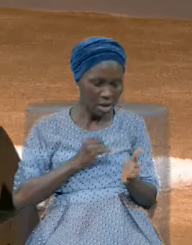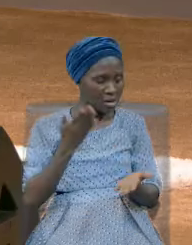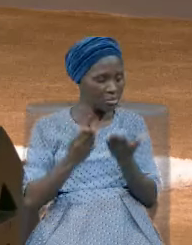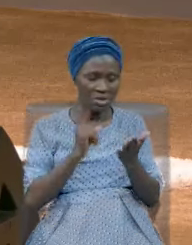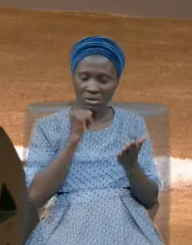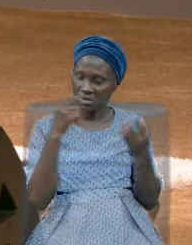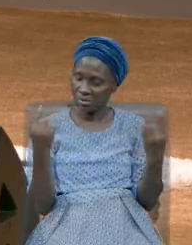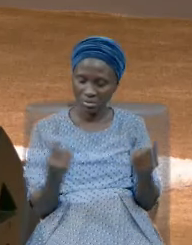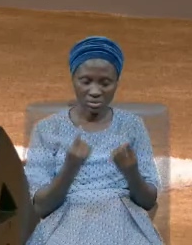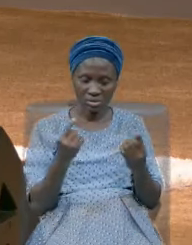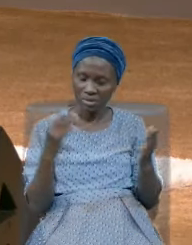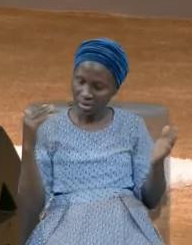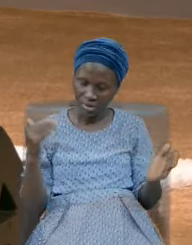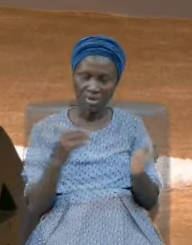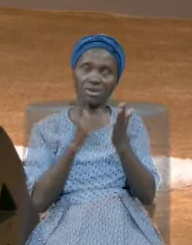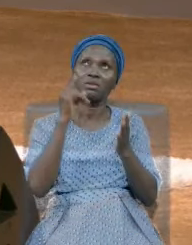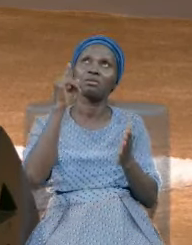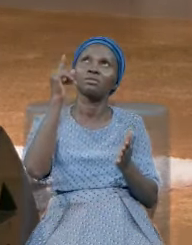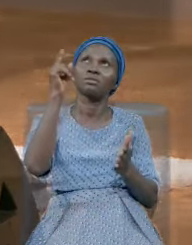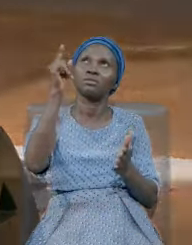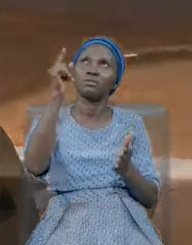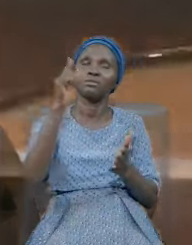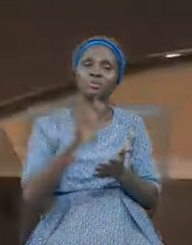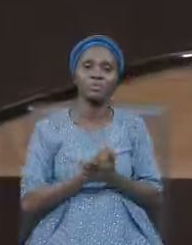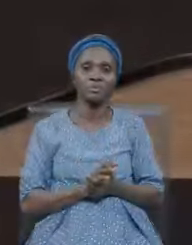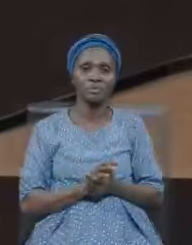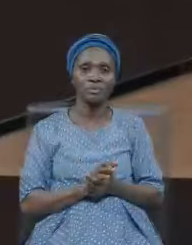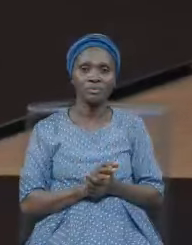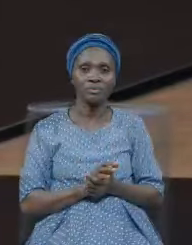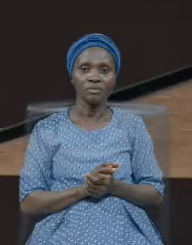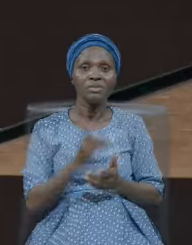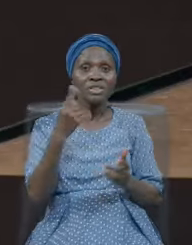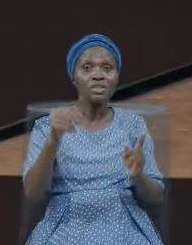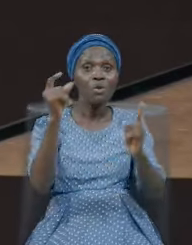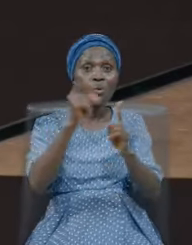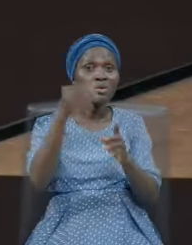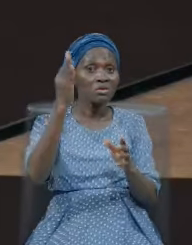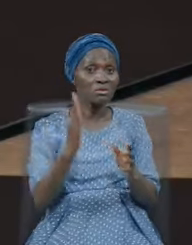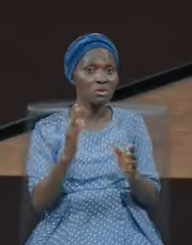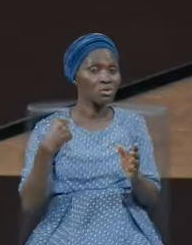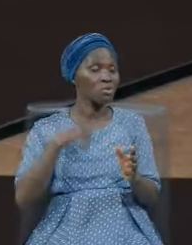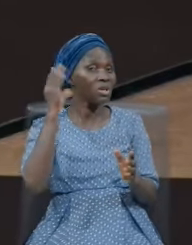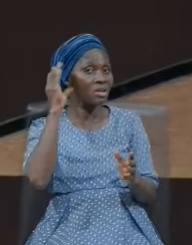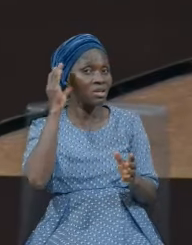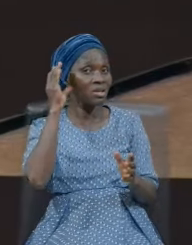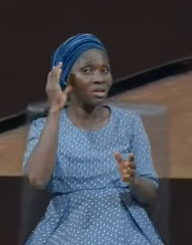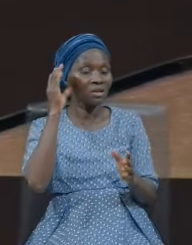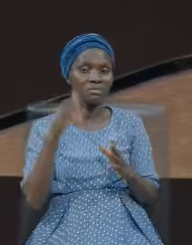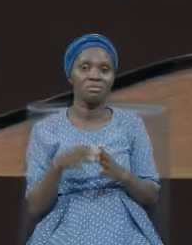not sin against thee. The word of God we hear needs